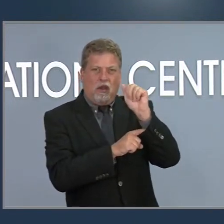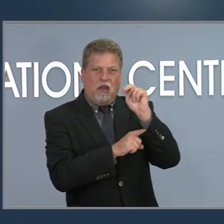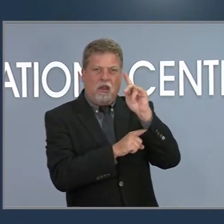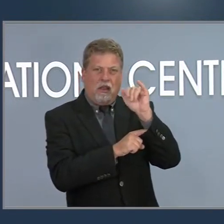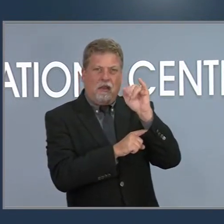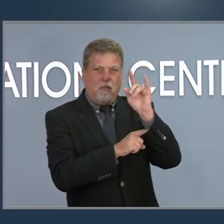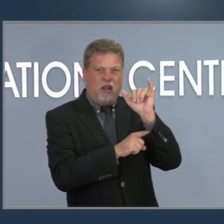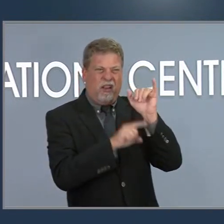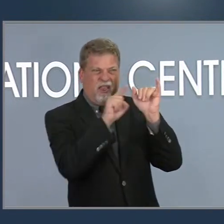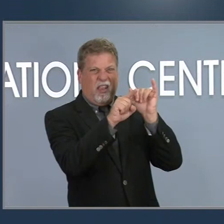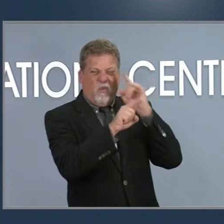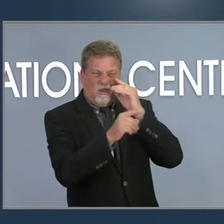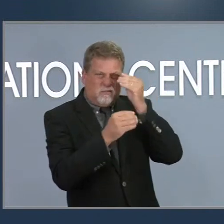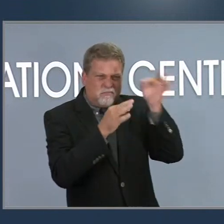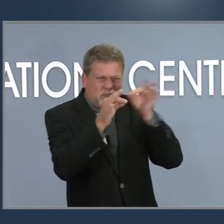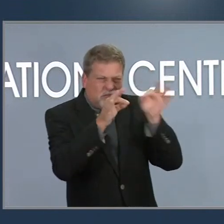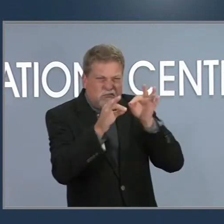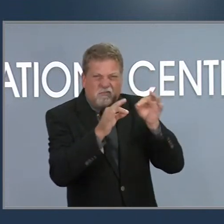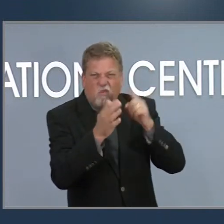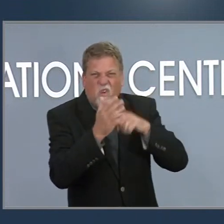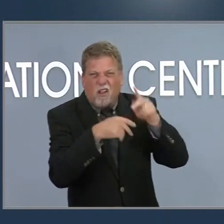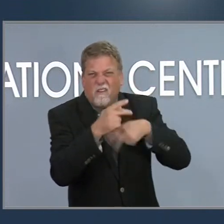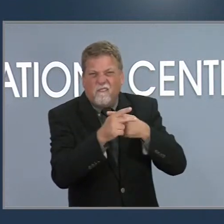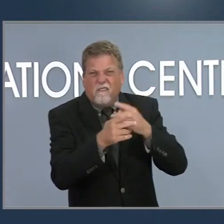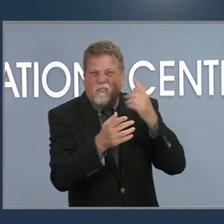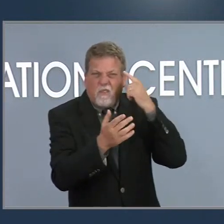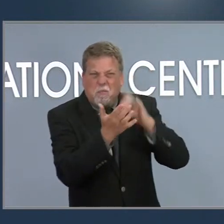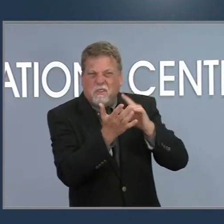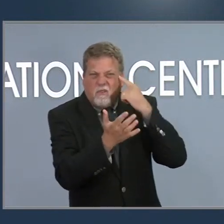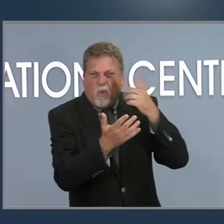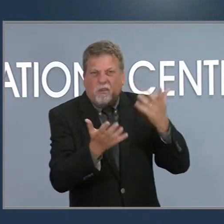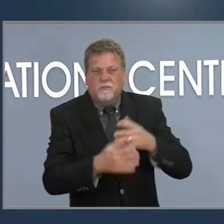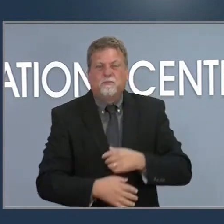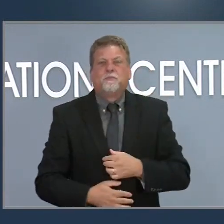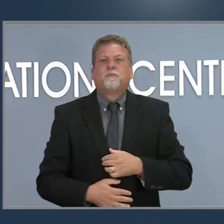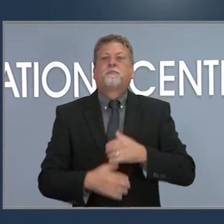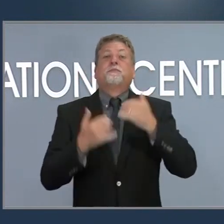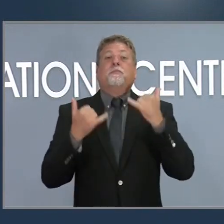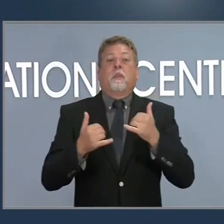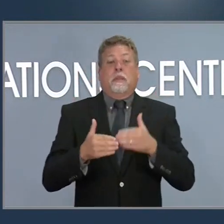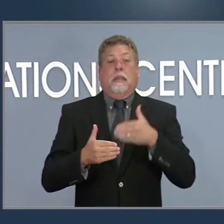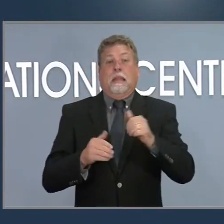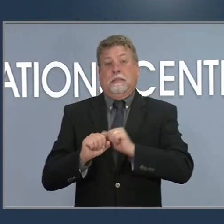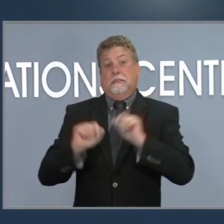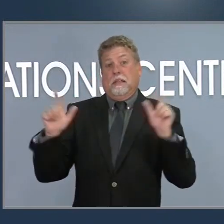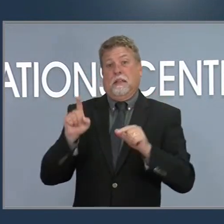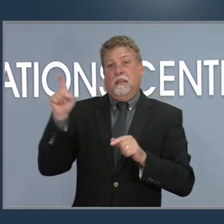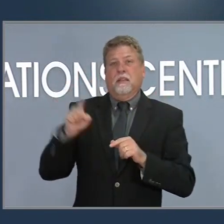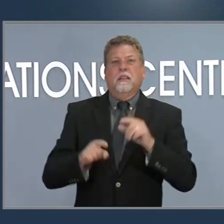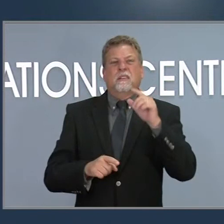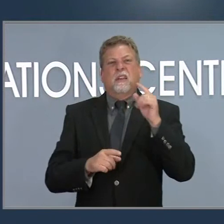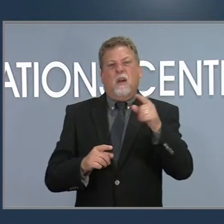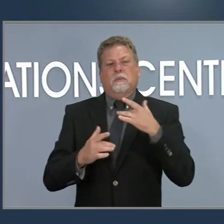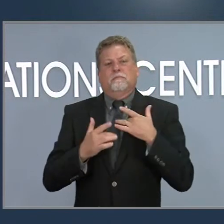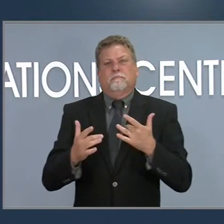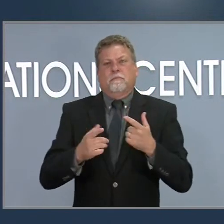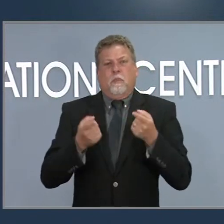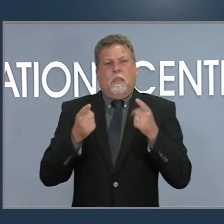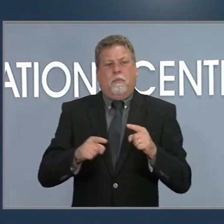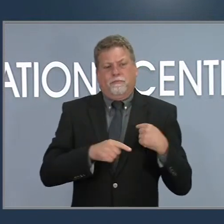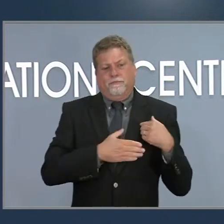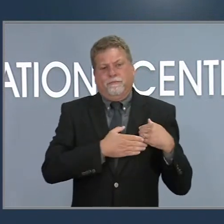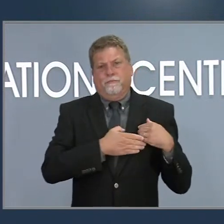early July, and this trend is one of our most worrisome metrics. You can see, looking at the yellow line, that this trend